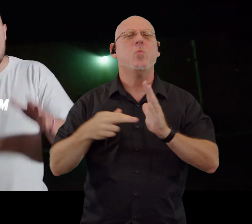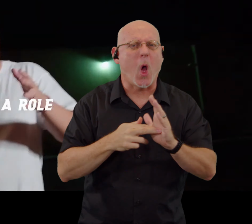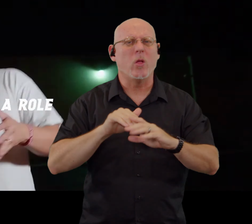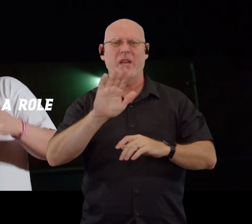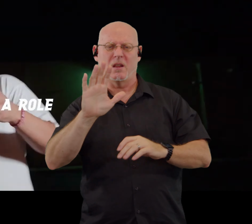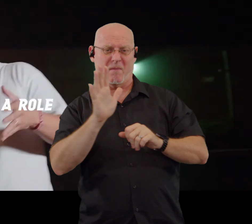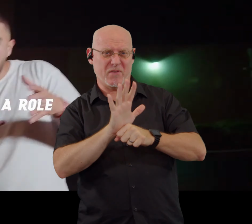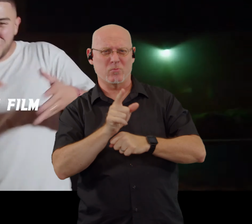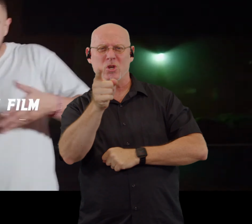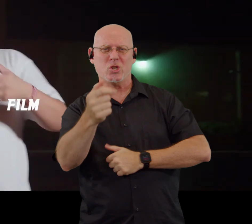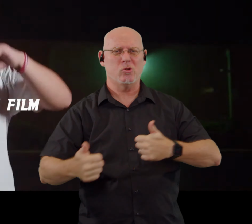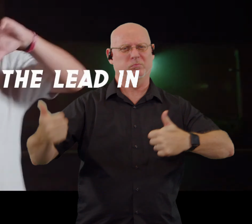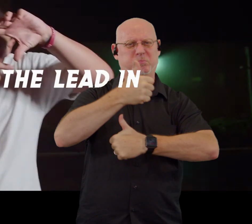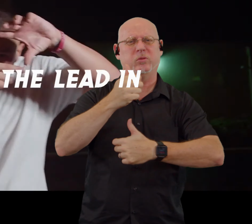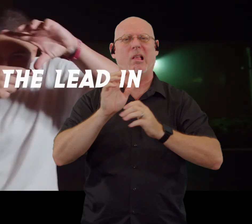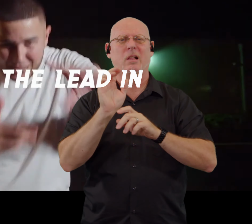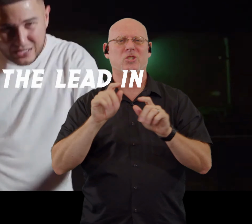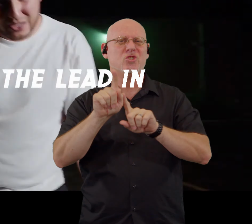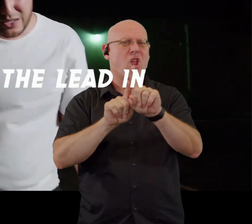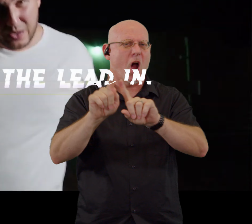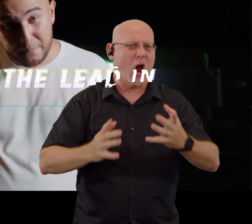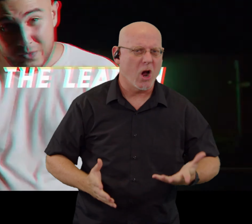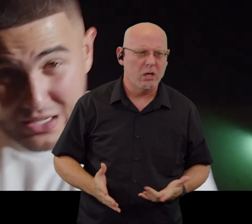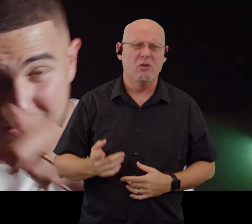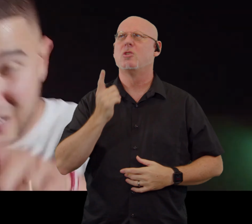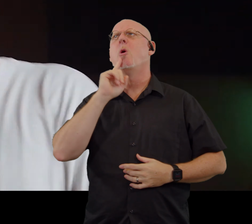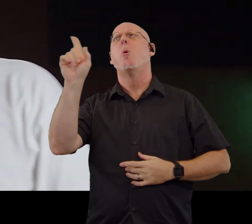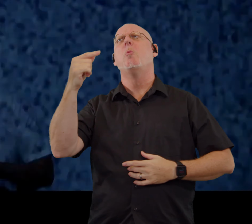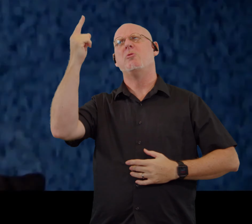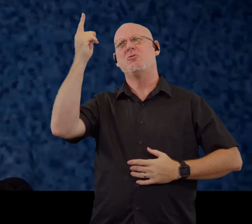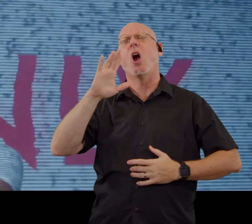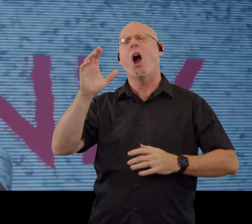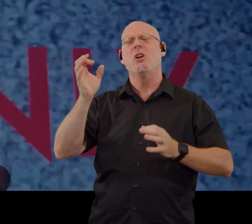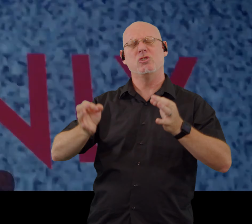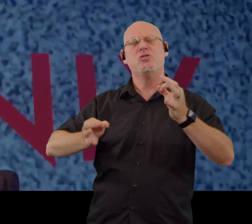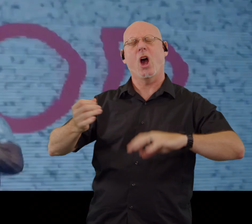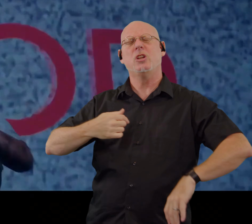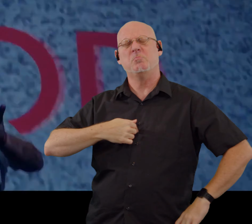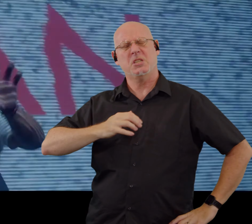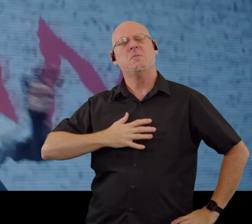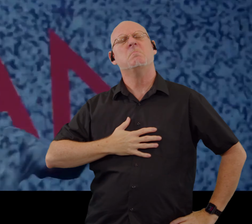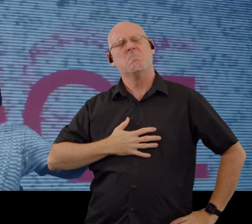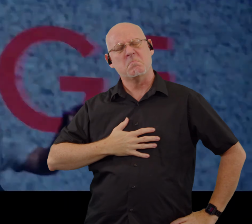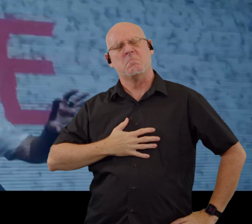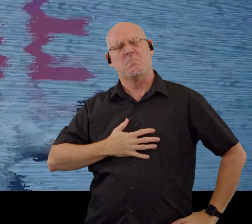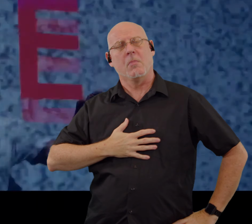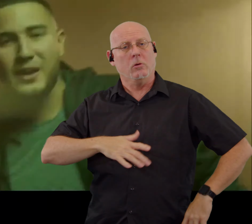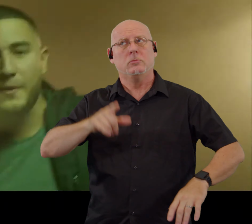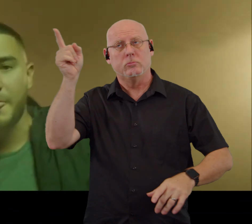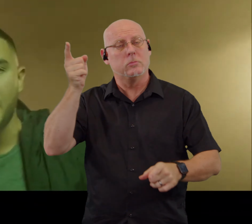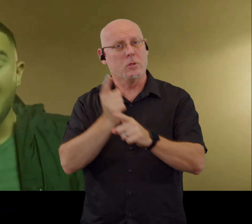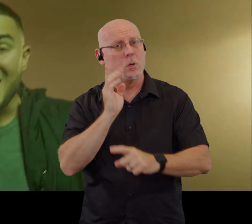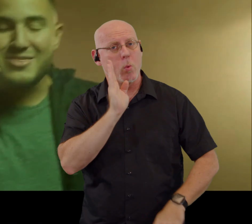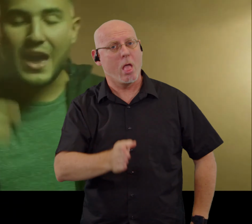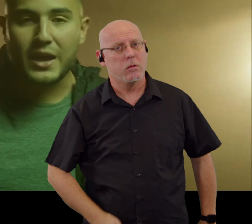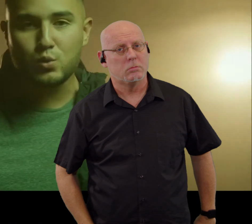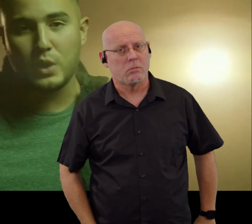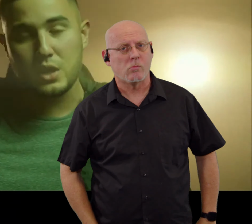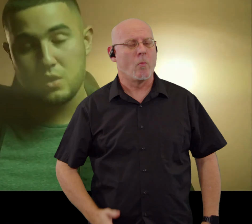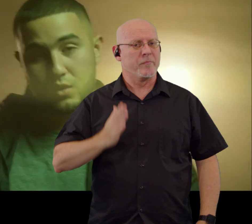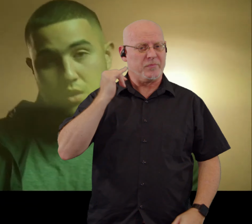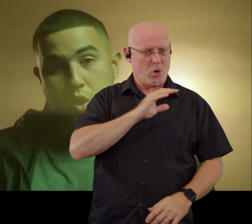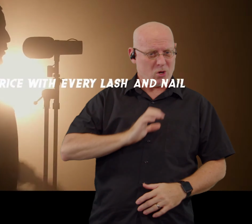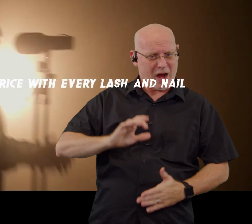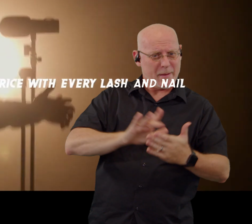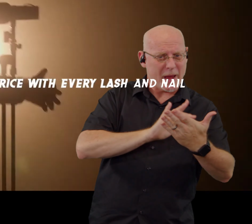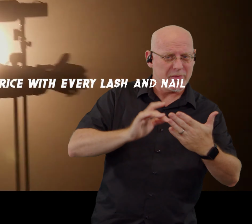want him to play a role in the film you play the lead in. They say, only God can judge me, and that he